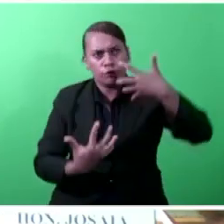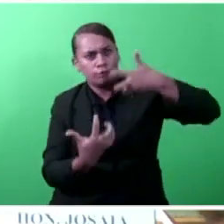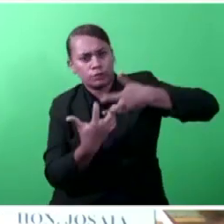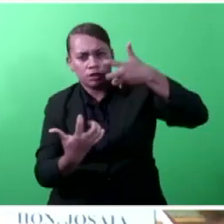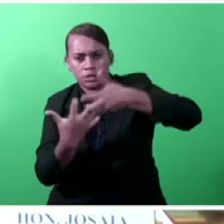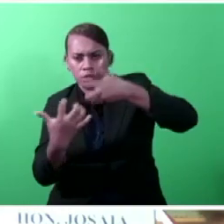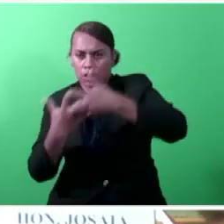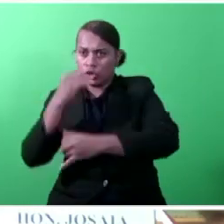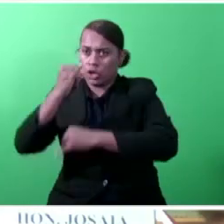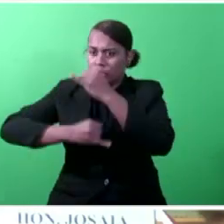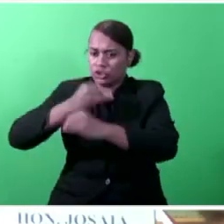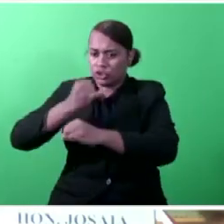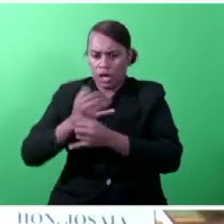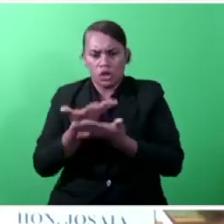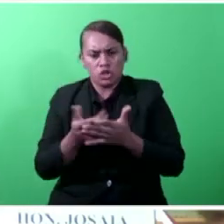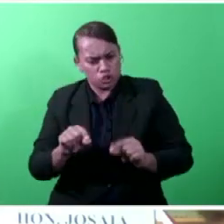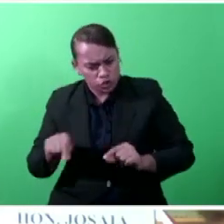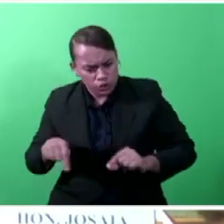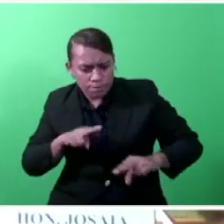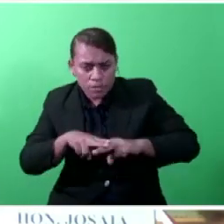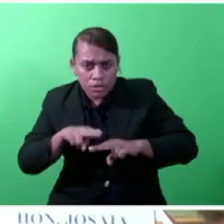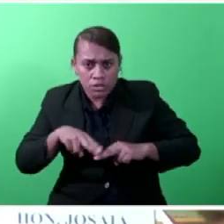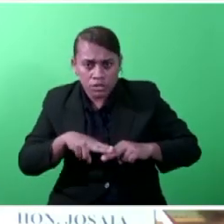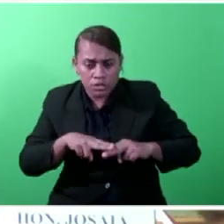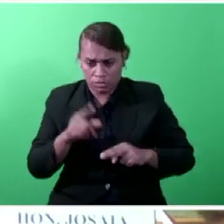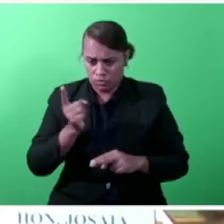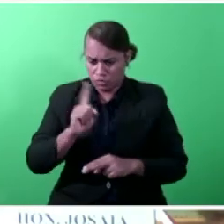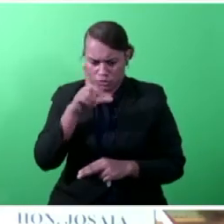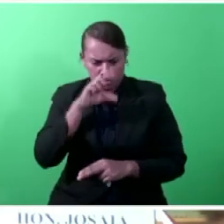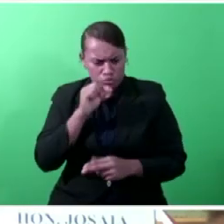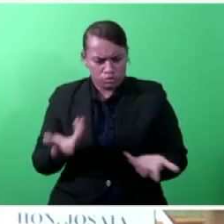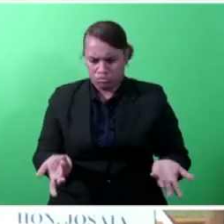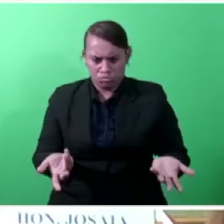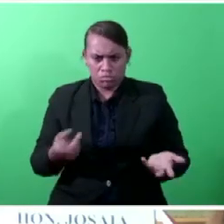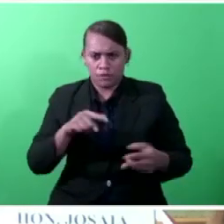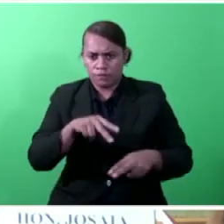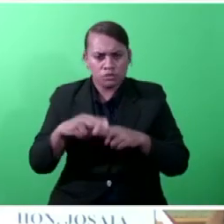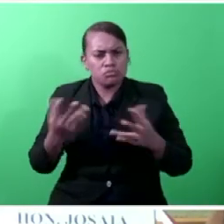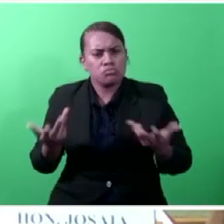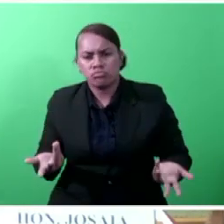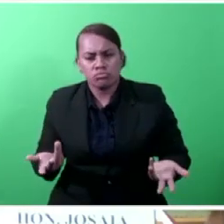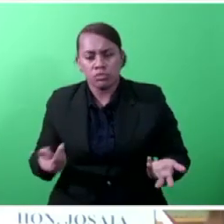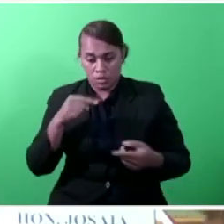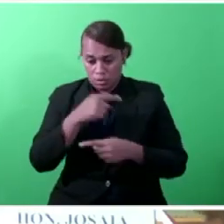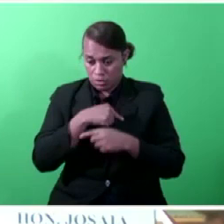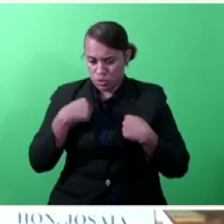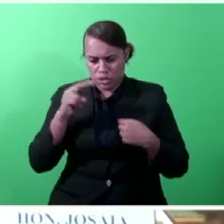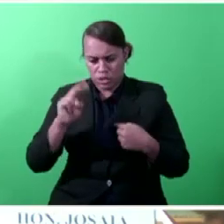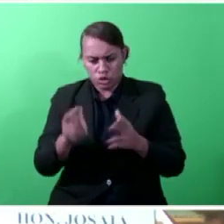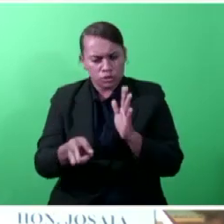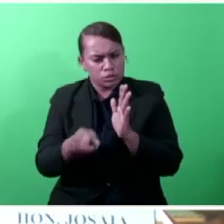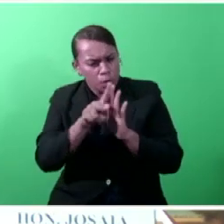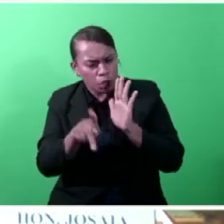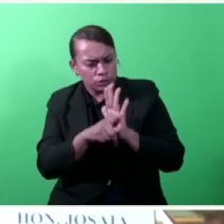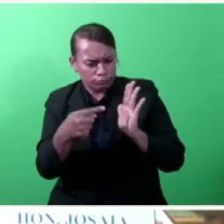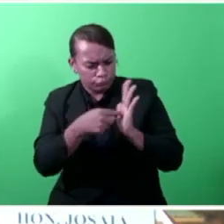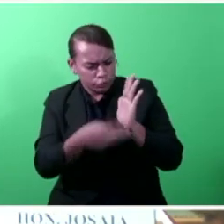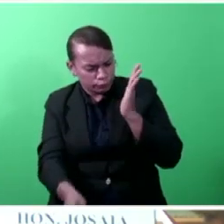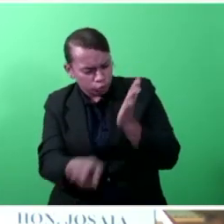indeed domestically. What we can do domestically, Mr. Speaker, sir, of course, is put in place various policy measures, whether it's